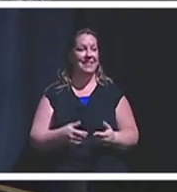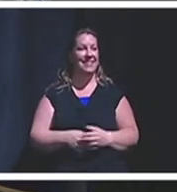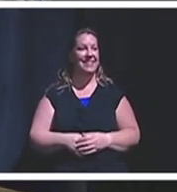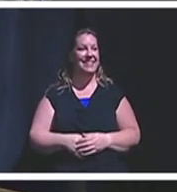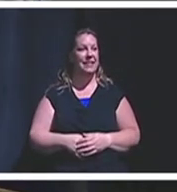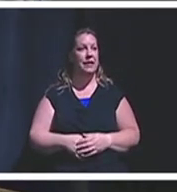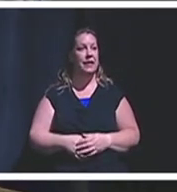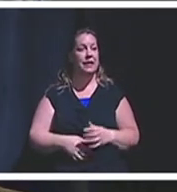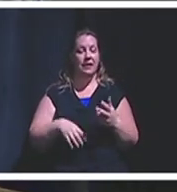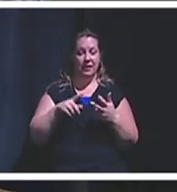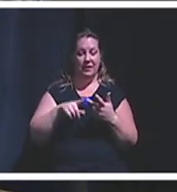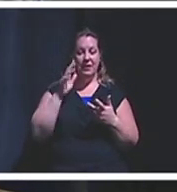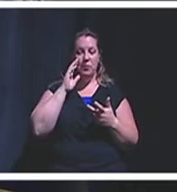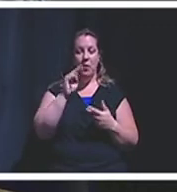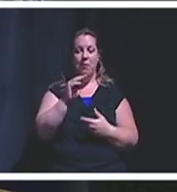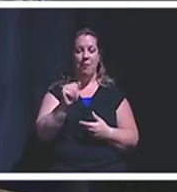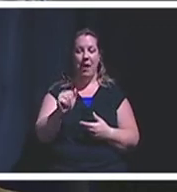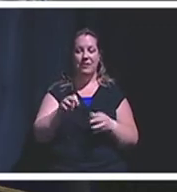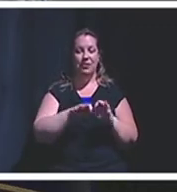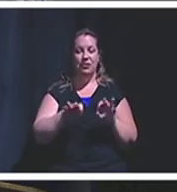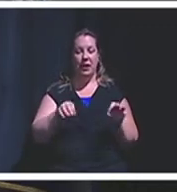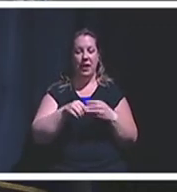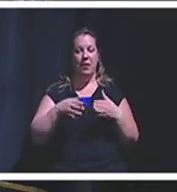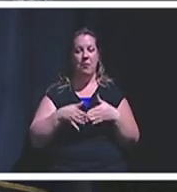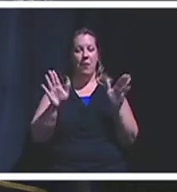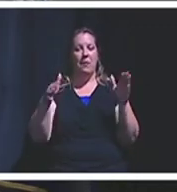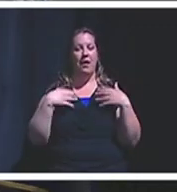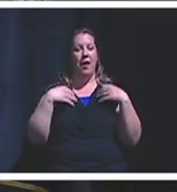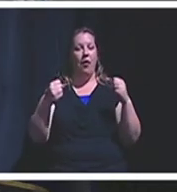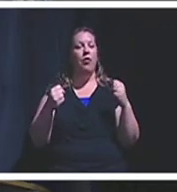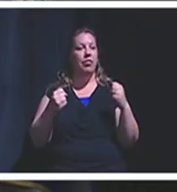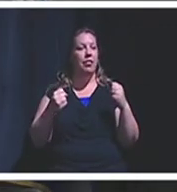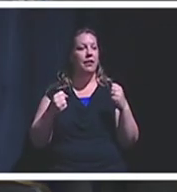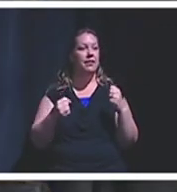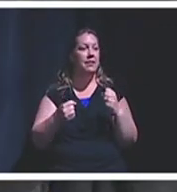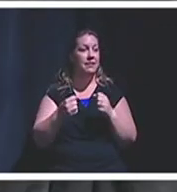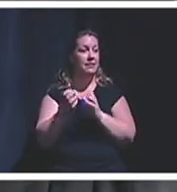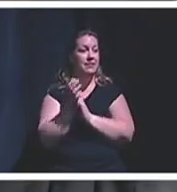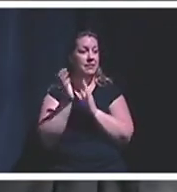she will get her master's degree in public health.